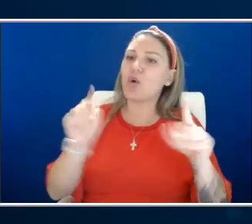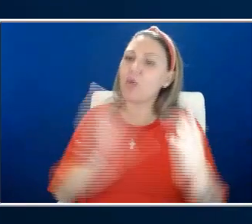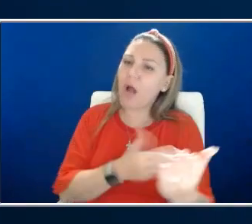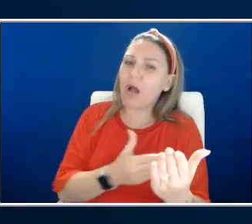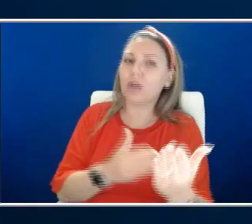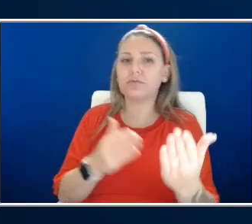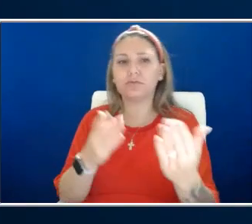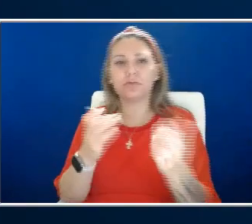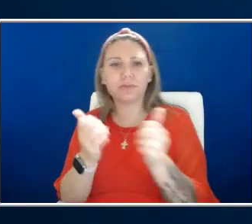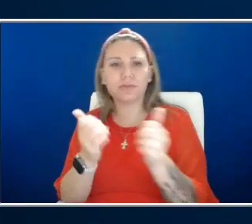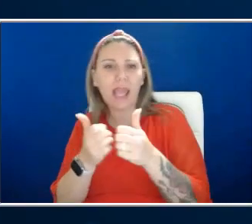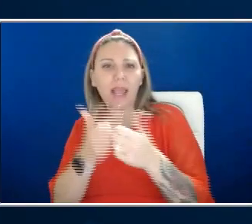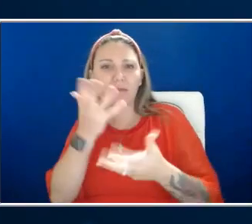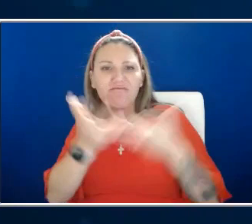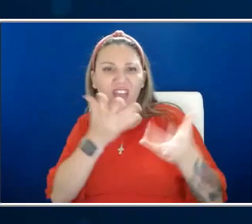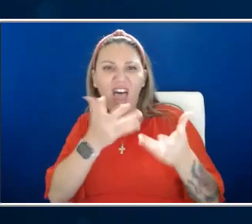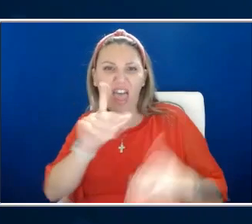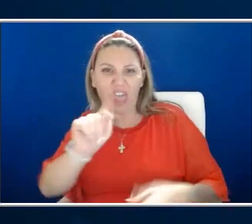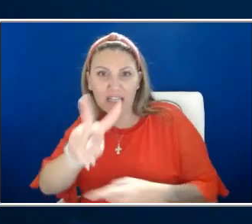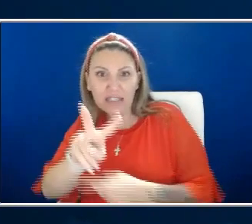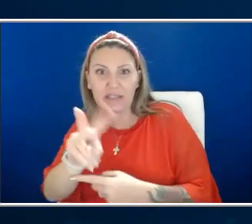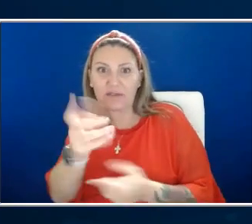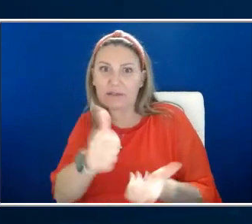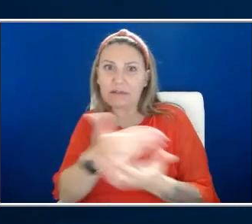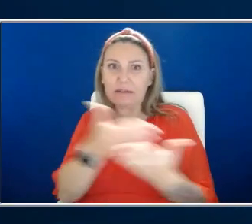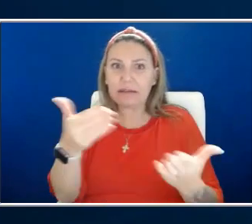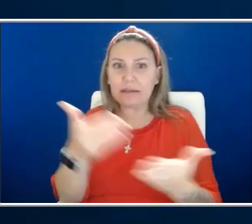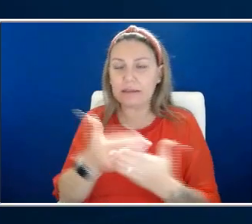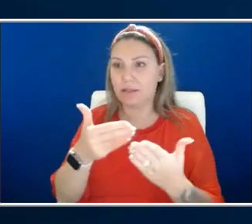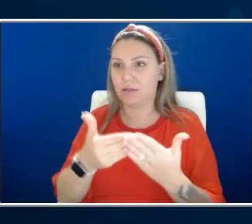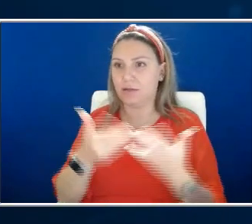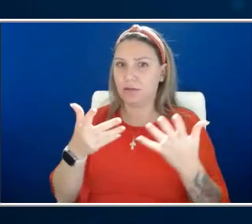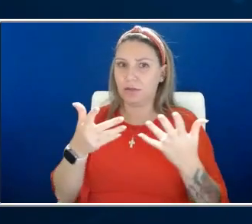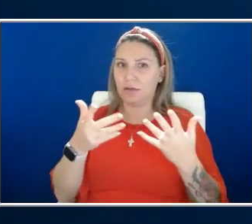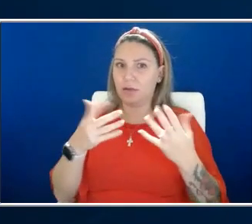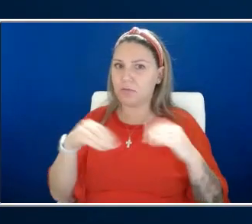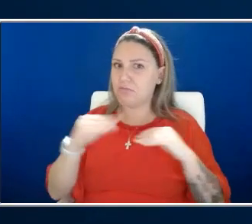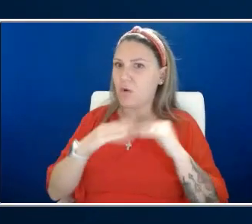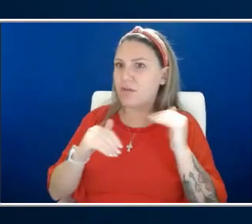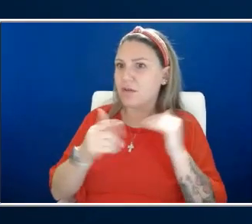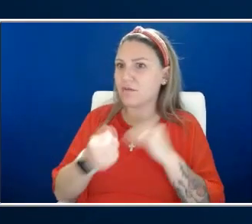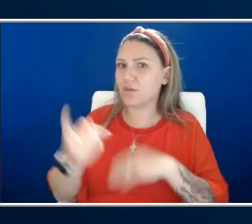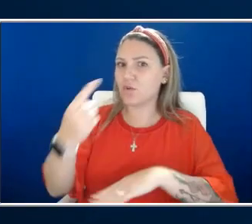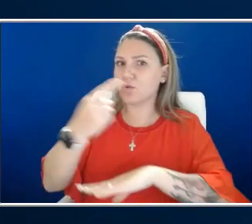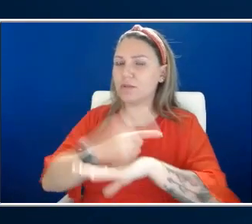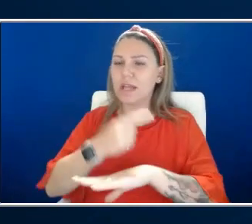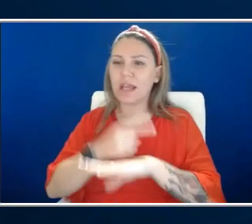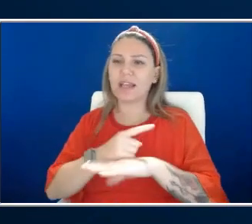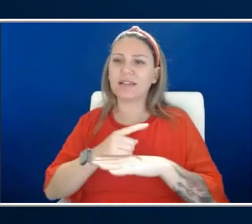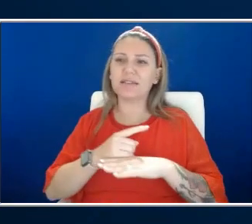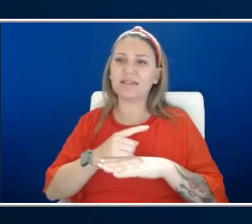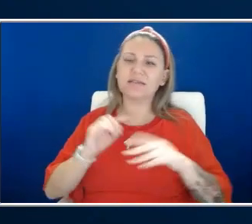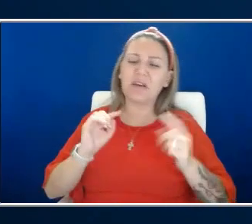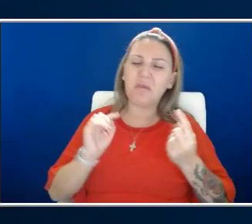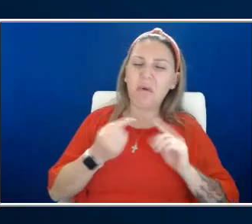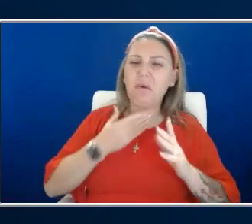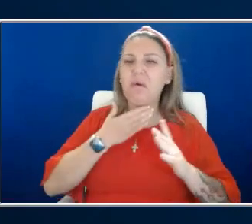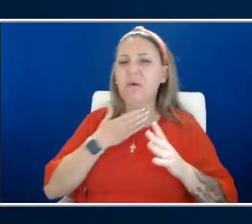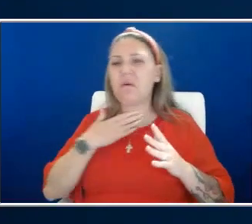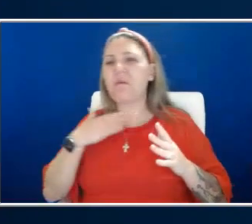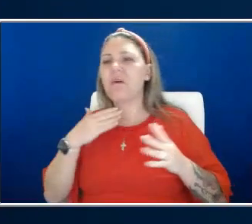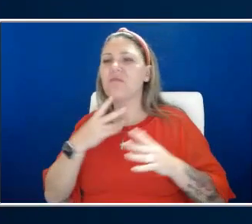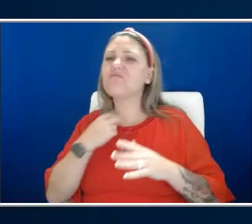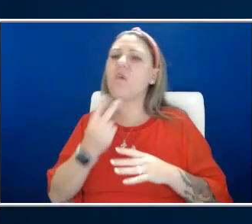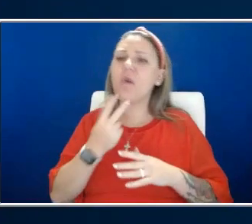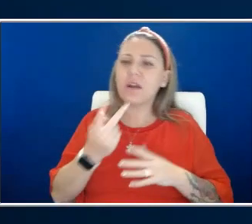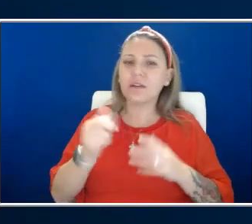front of our TV. Would there be anything, if maybe it lasted more than a couple of days, of a hoarse voice? Is there something that we should be looking out for that knows that we might need to